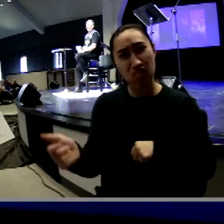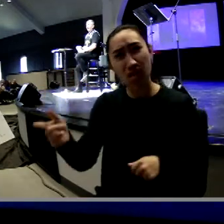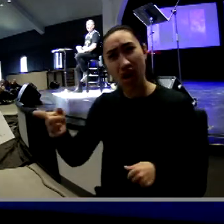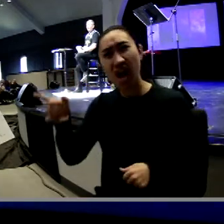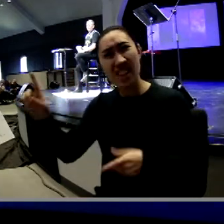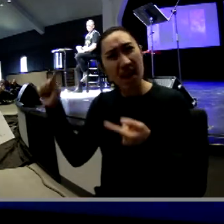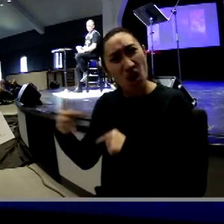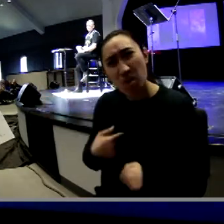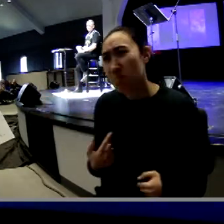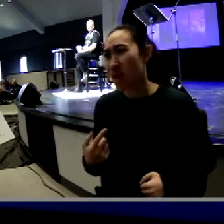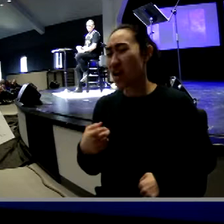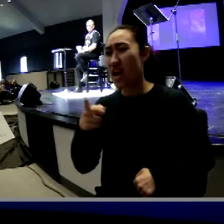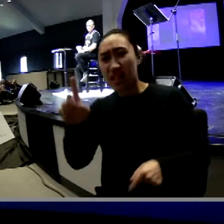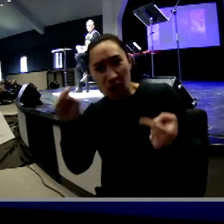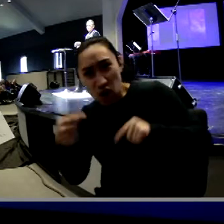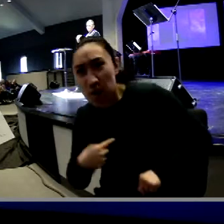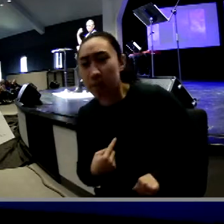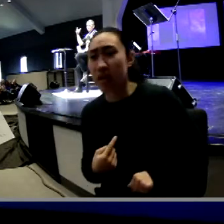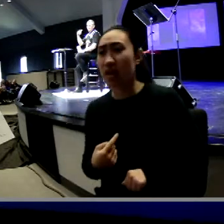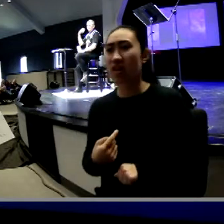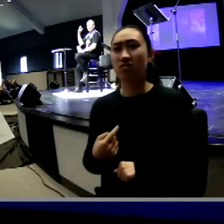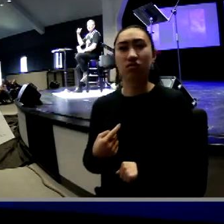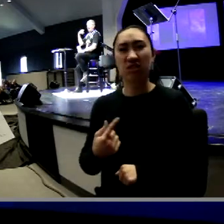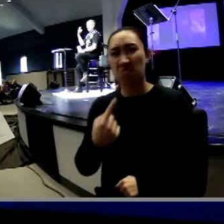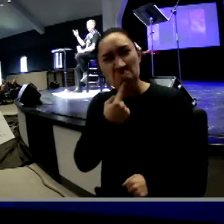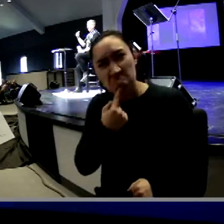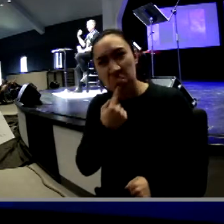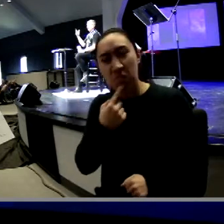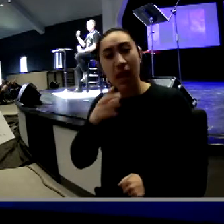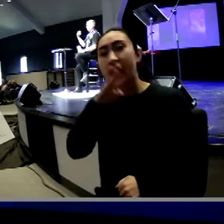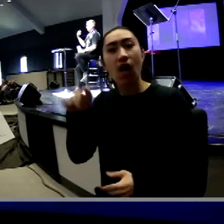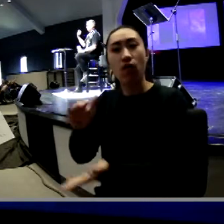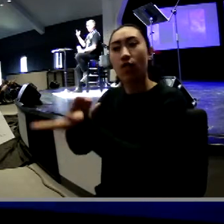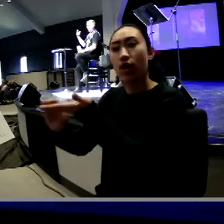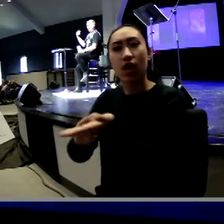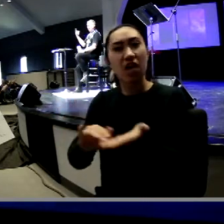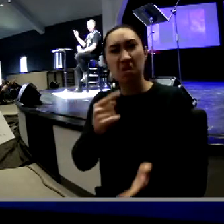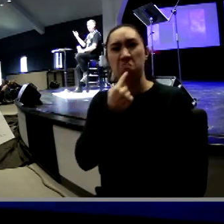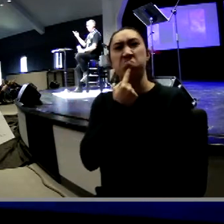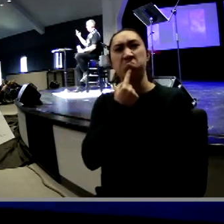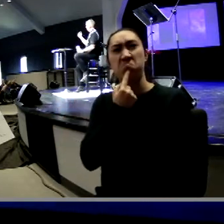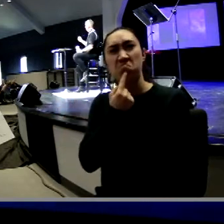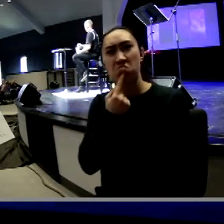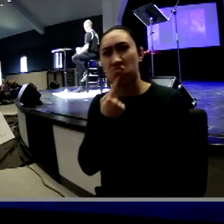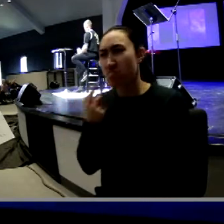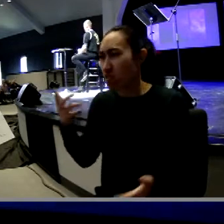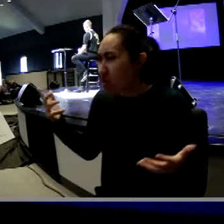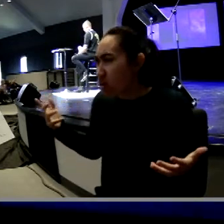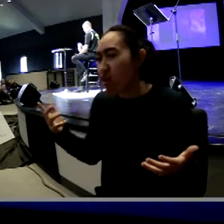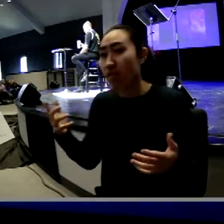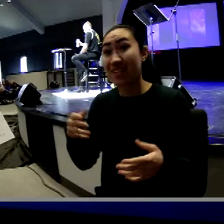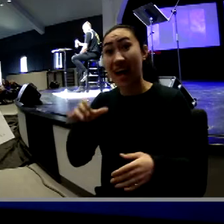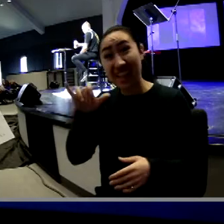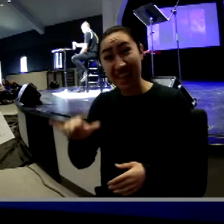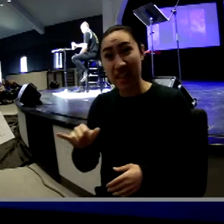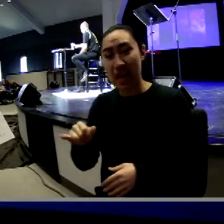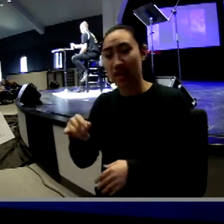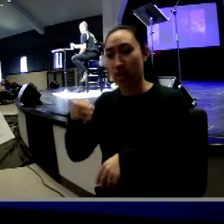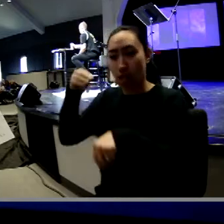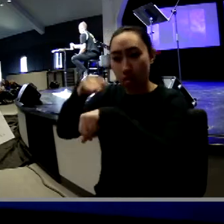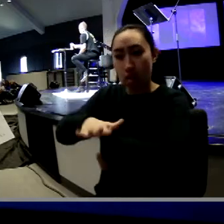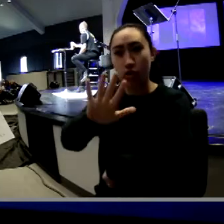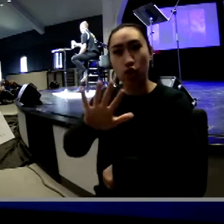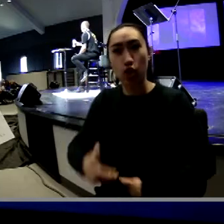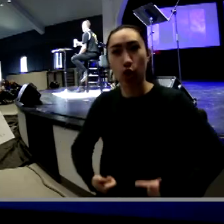or her. It's this mentality, and it's plaguing your life. That's your story. Some of you